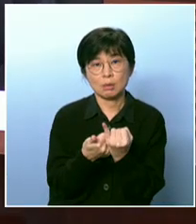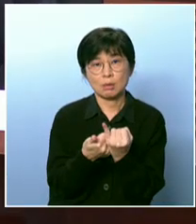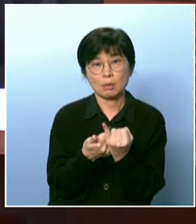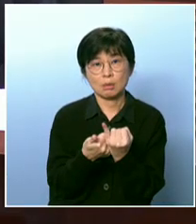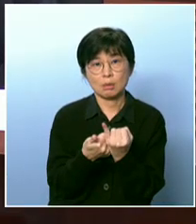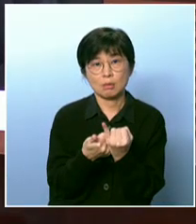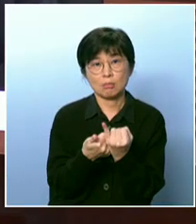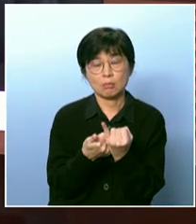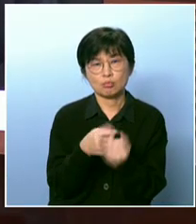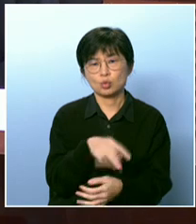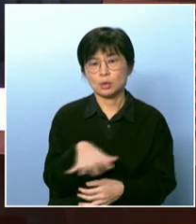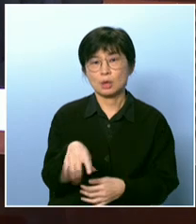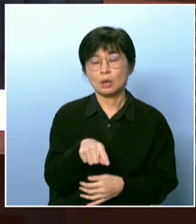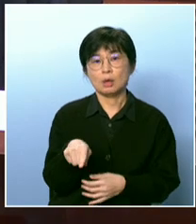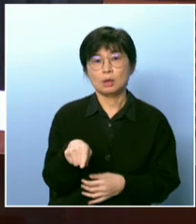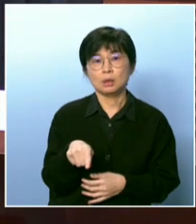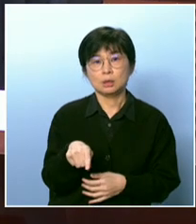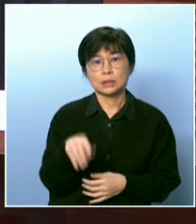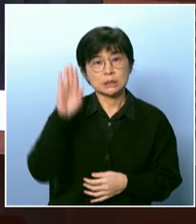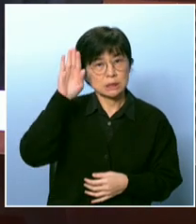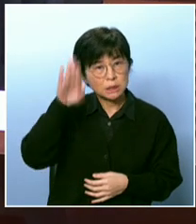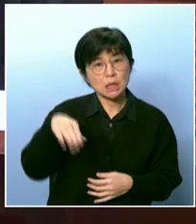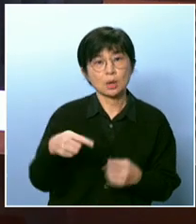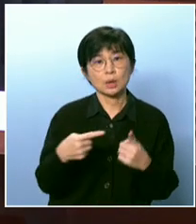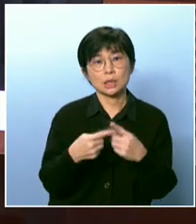The beneficiaries, children or students.